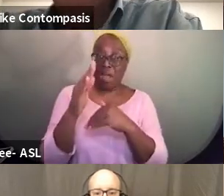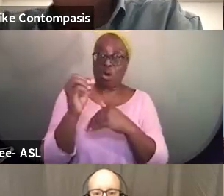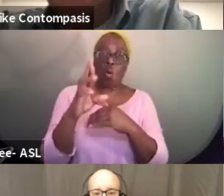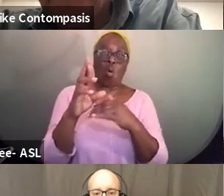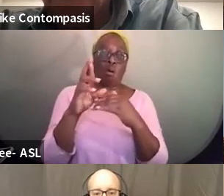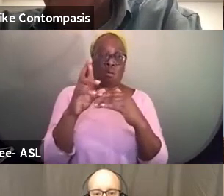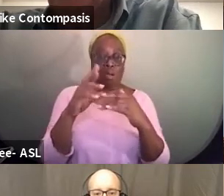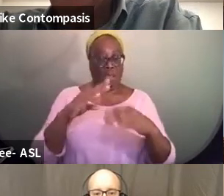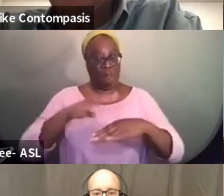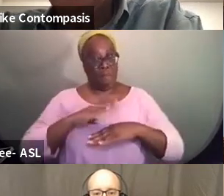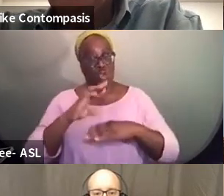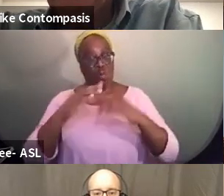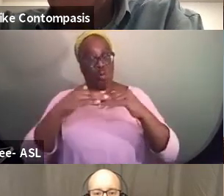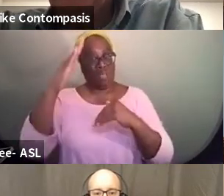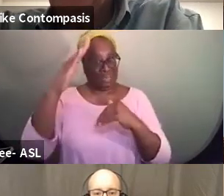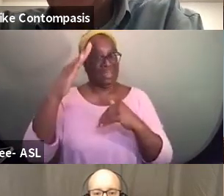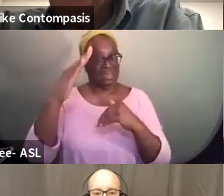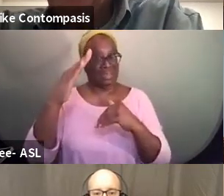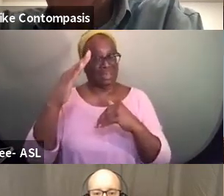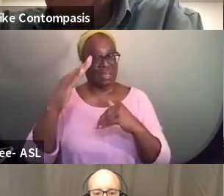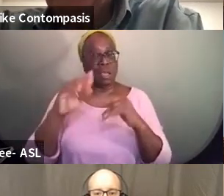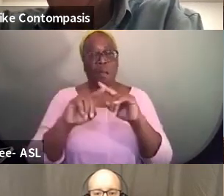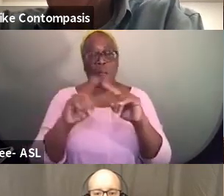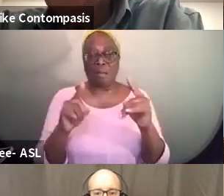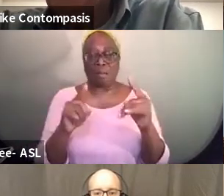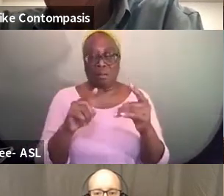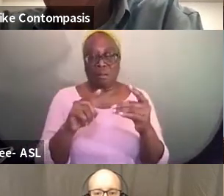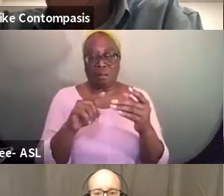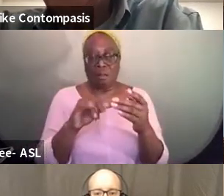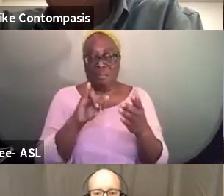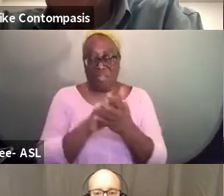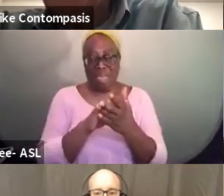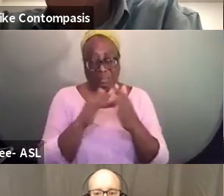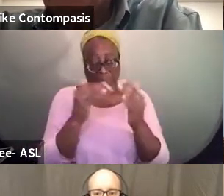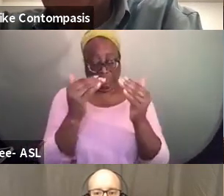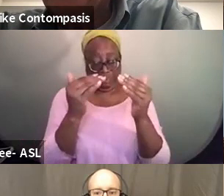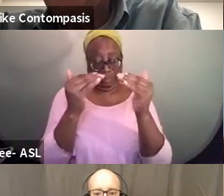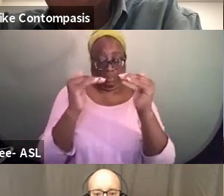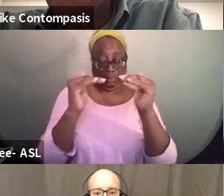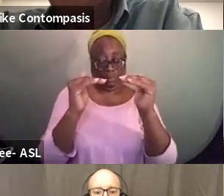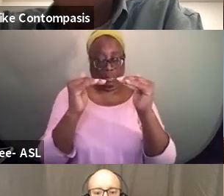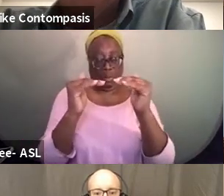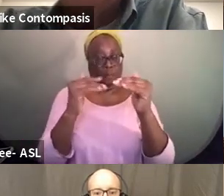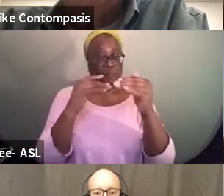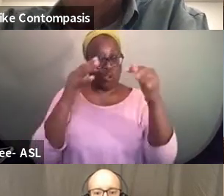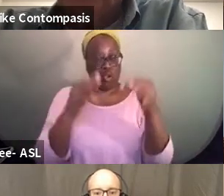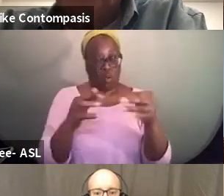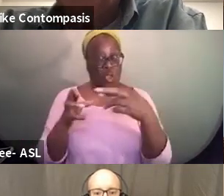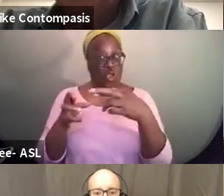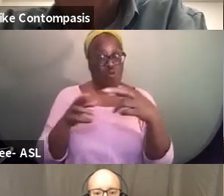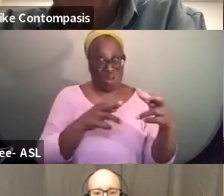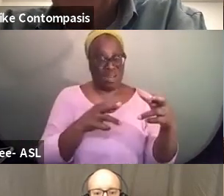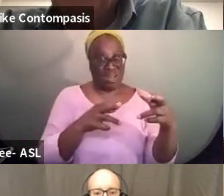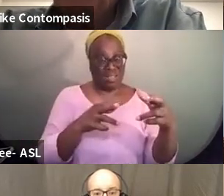exceeds, whatever you want to call it. But it would be a threshold that would determine the readiness of the applicant